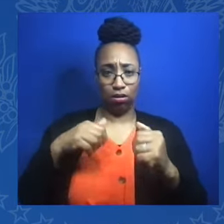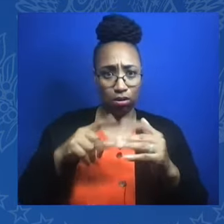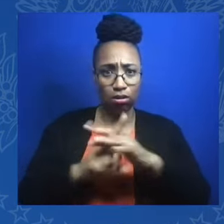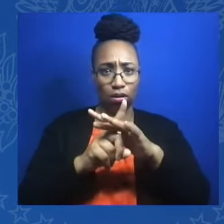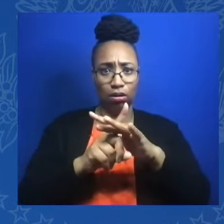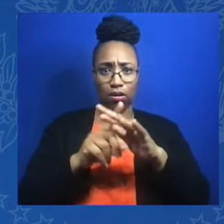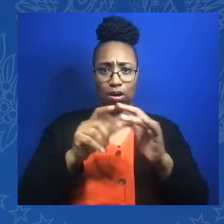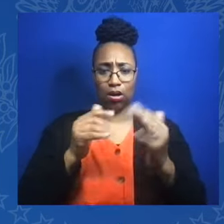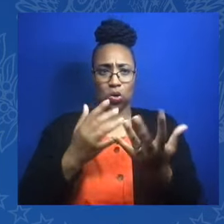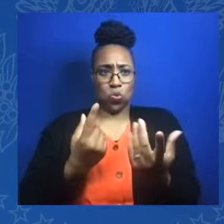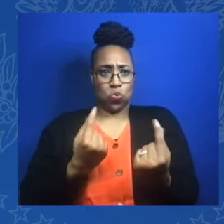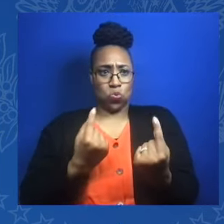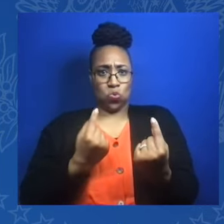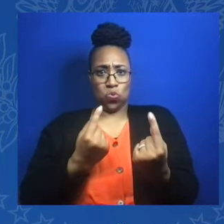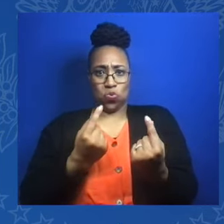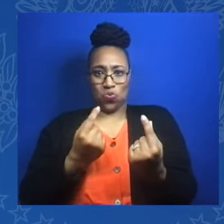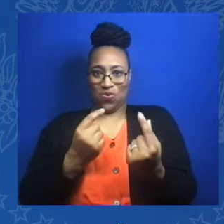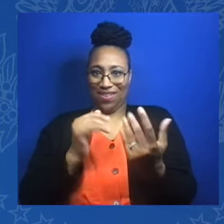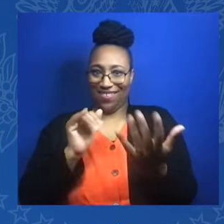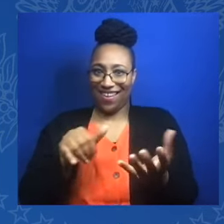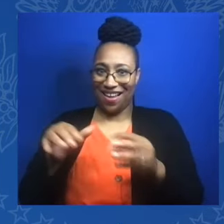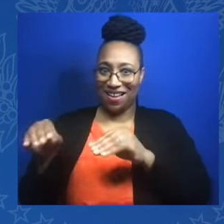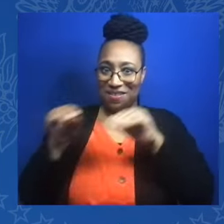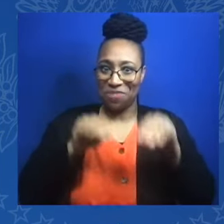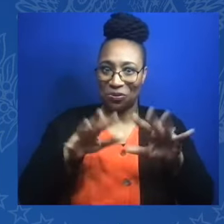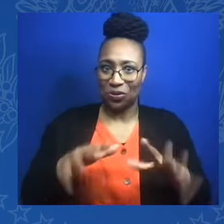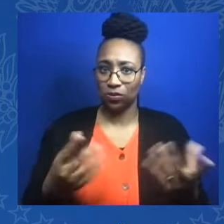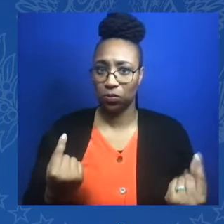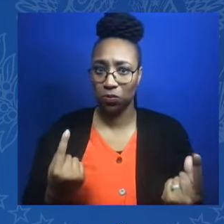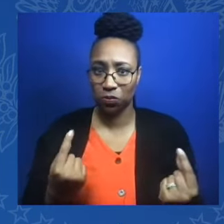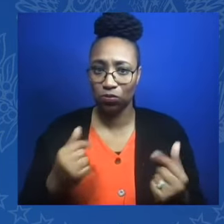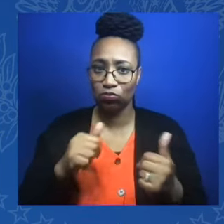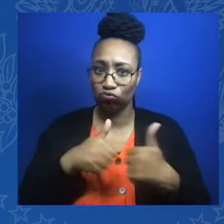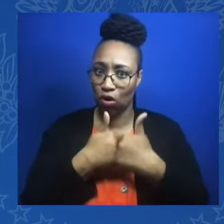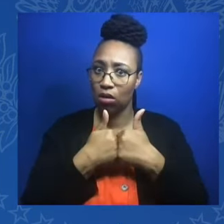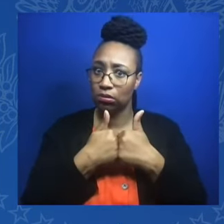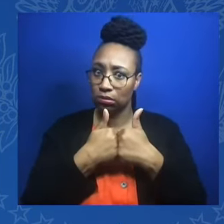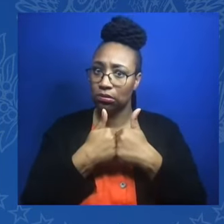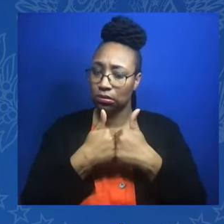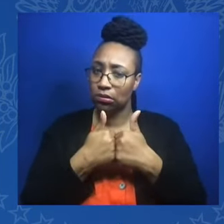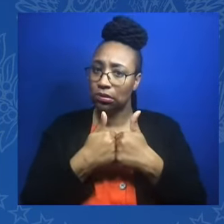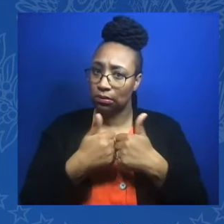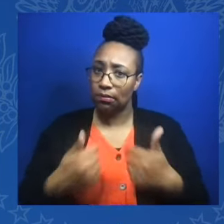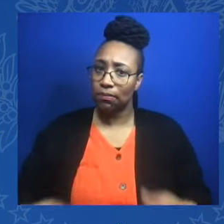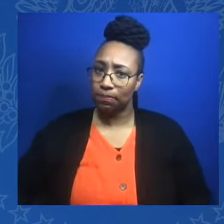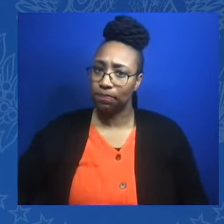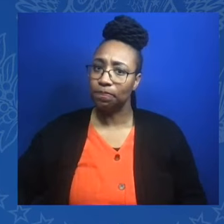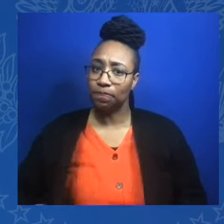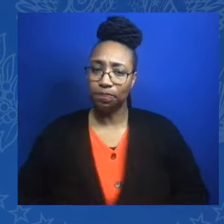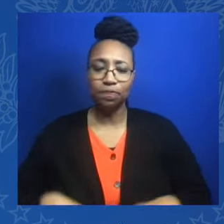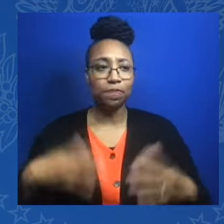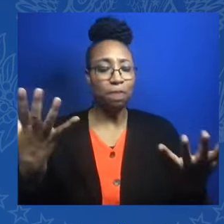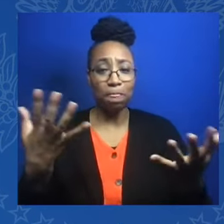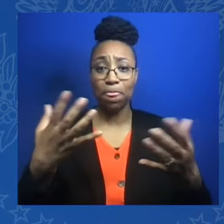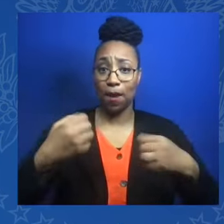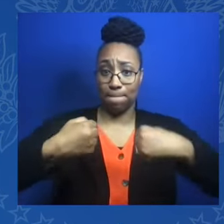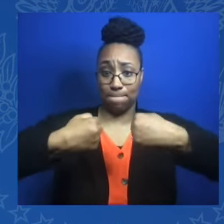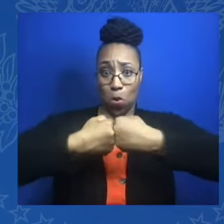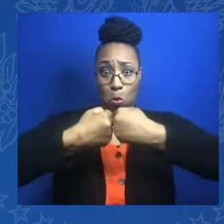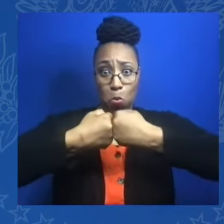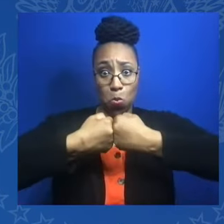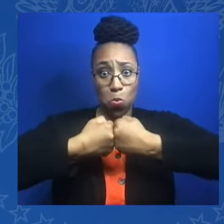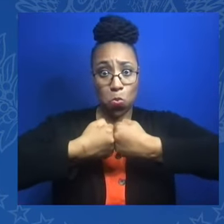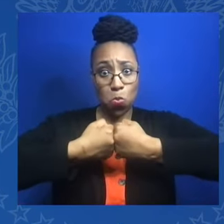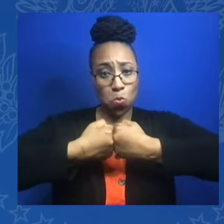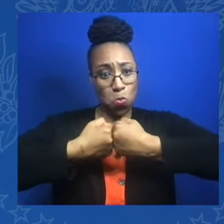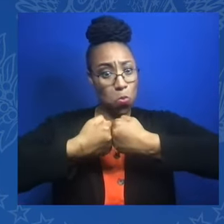unites humane policies that both secure borders and support people. In the United States, we're expanding legal pathways for